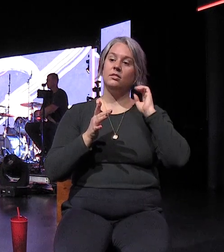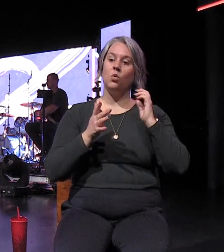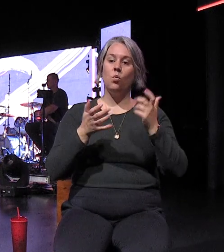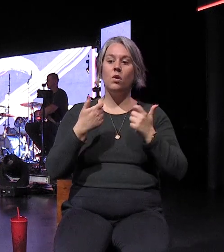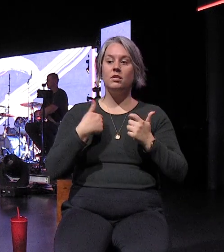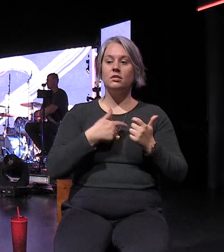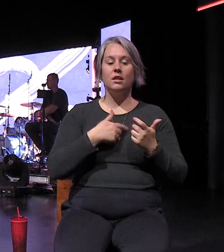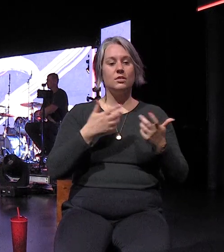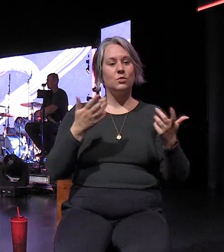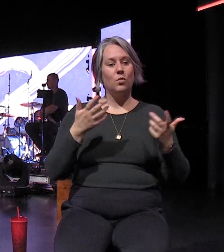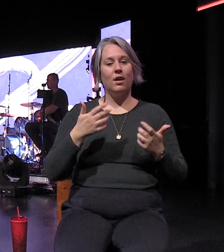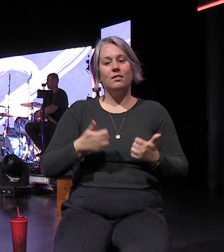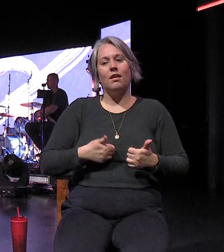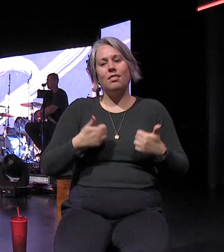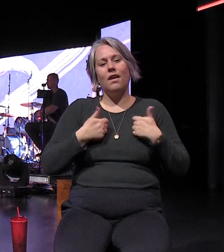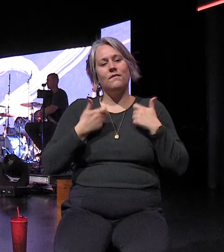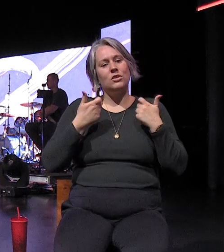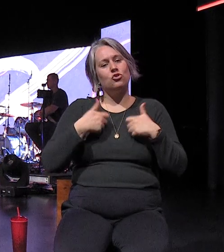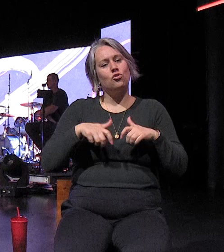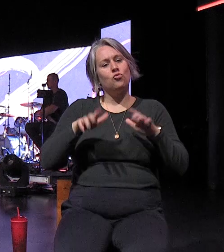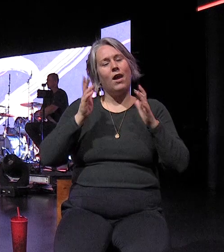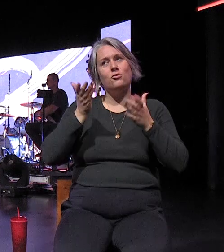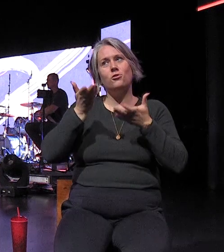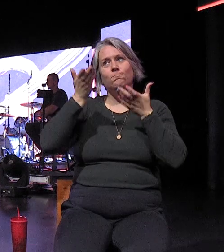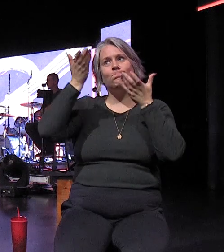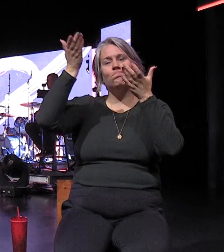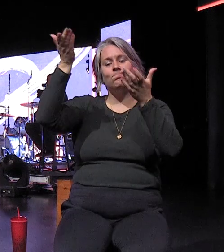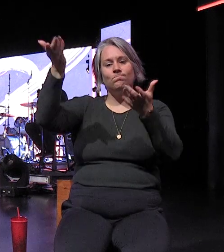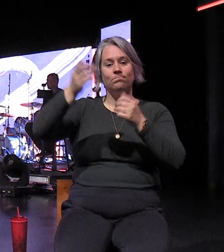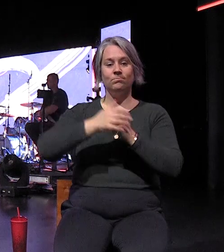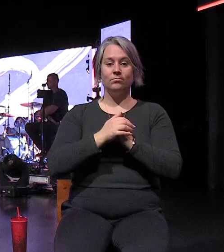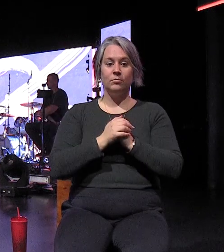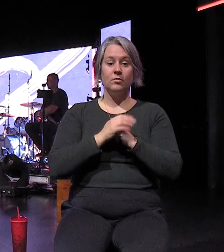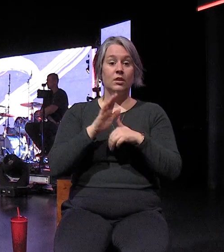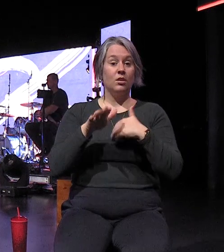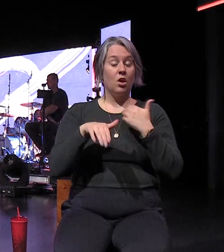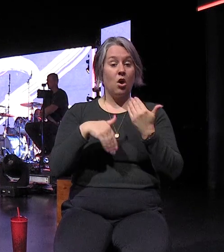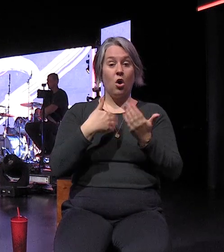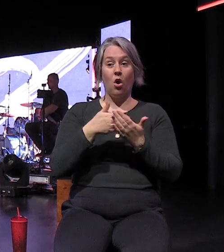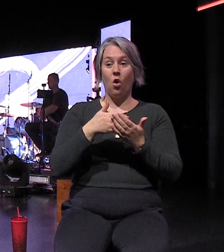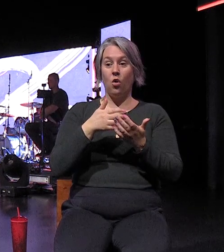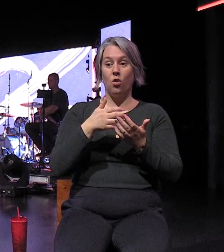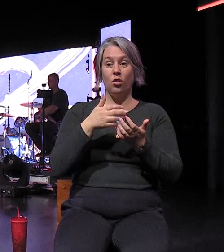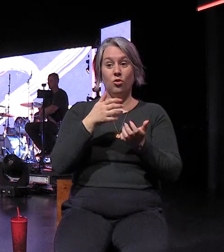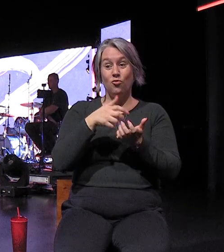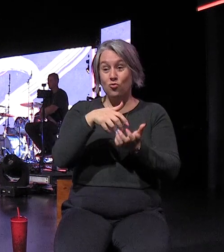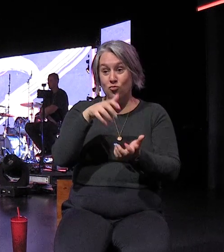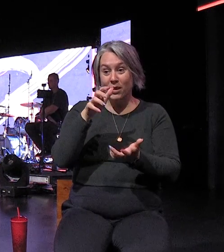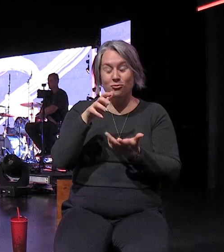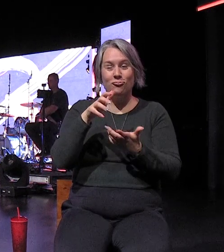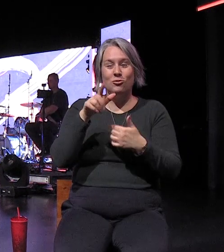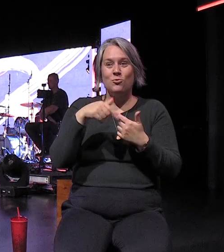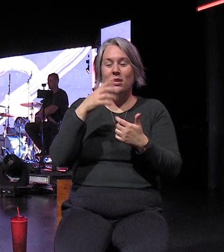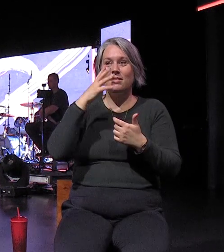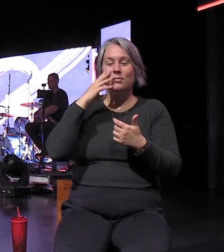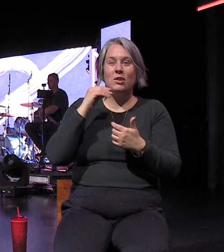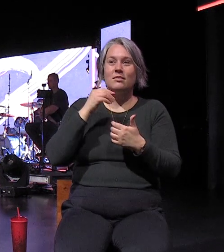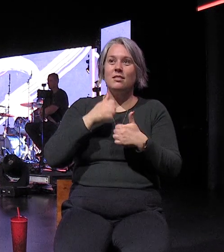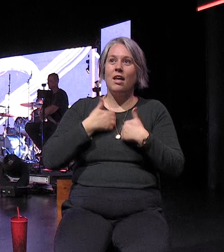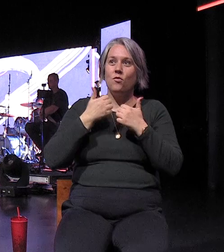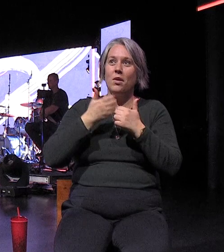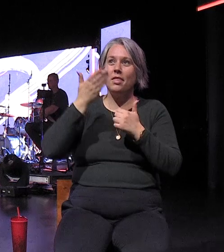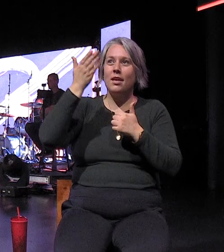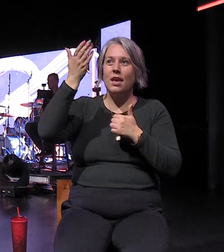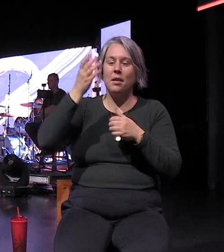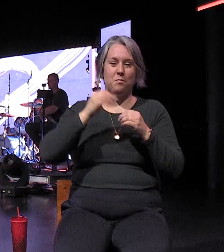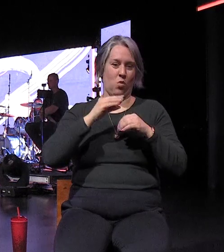surrender our lives to him and realize the riches that come from that are way more than anything right here today. I know